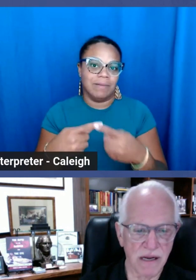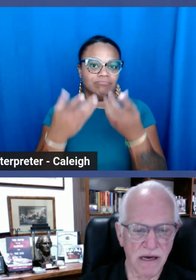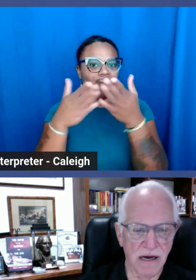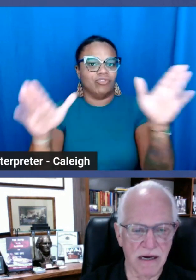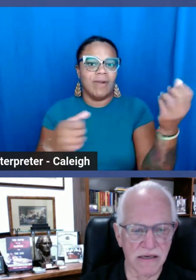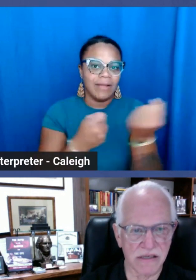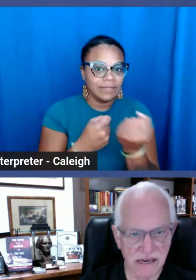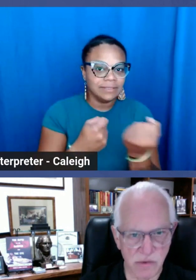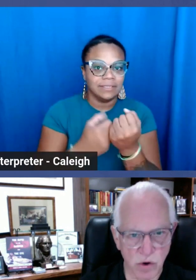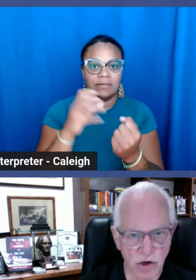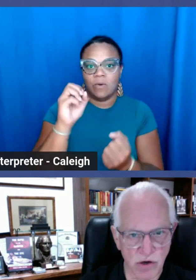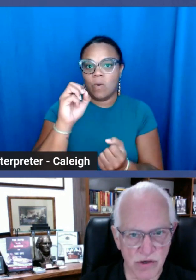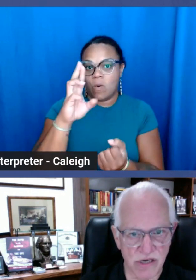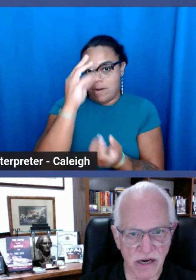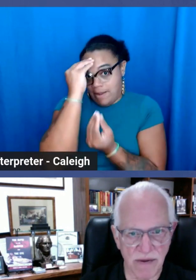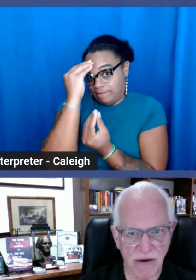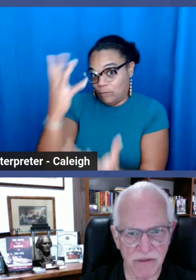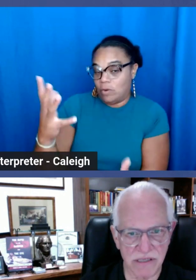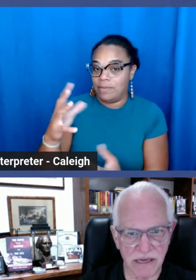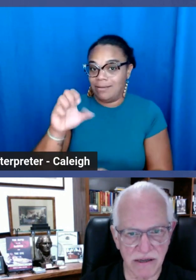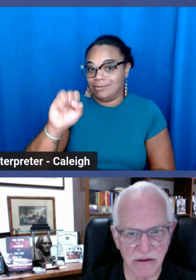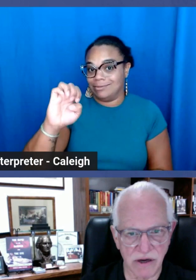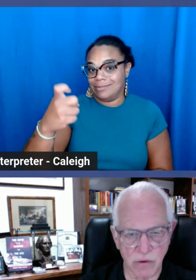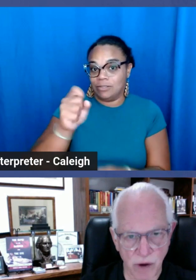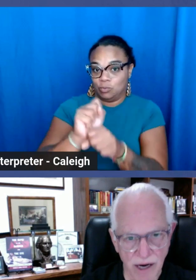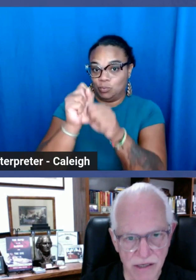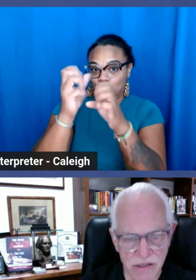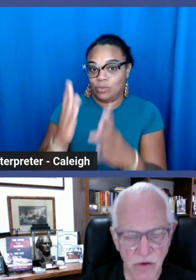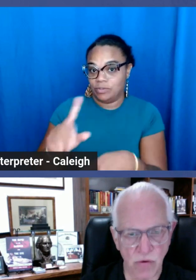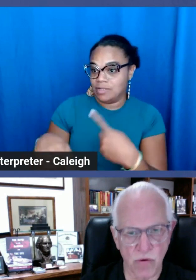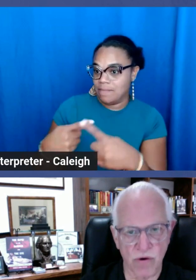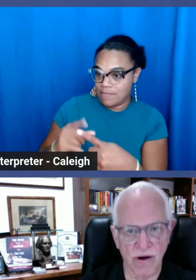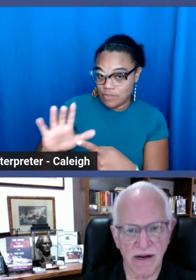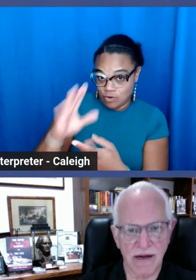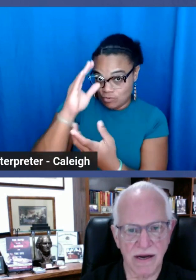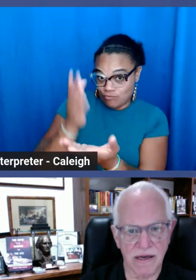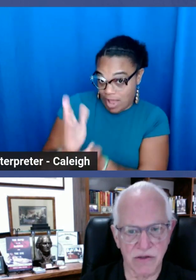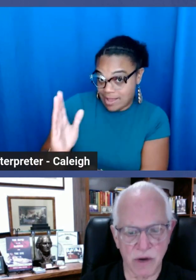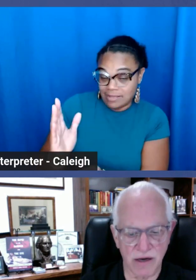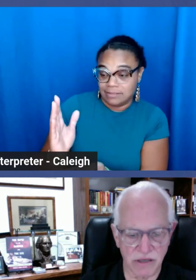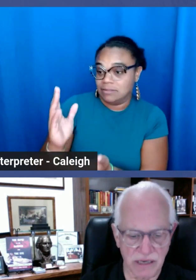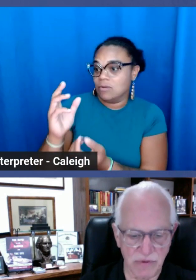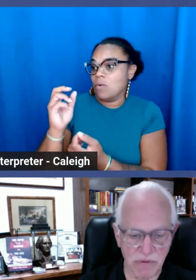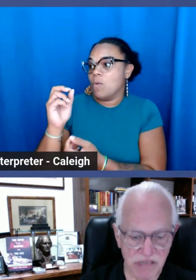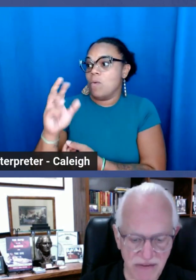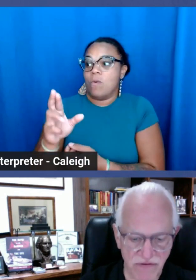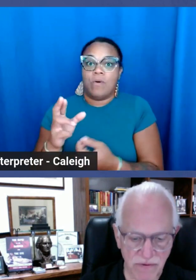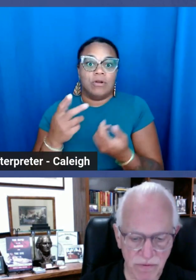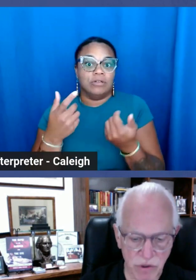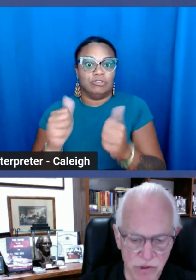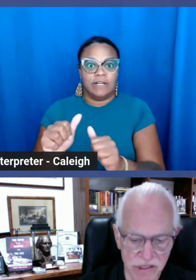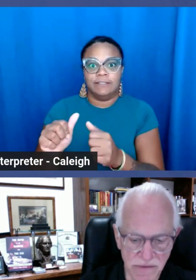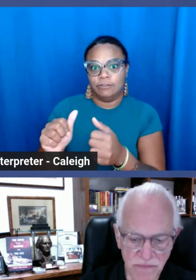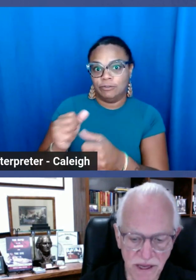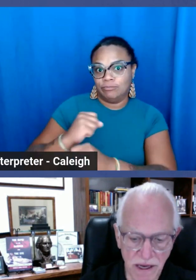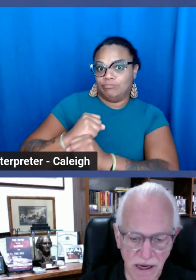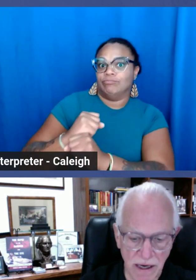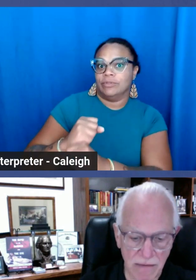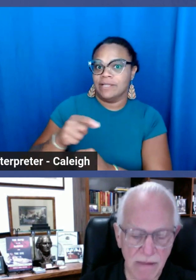informing sex workers about their rights or in trying to keep them safe from